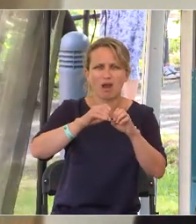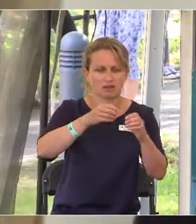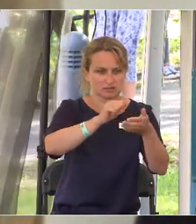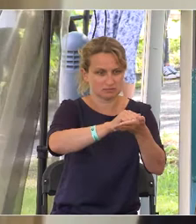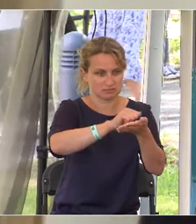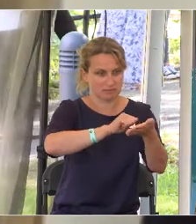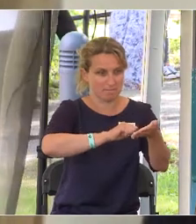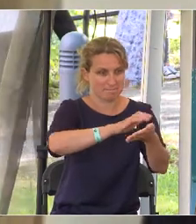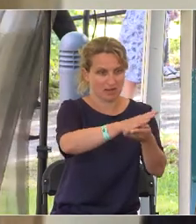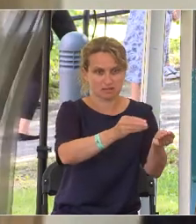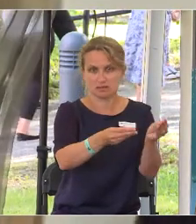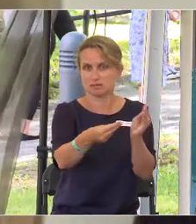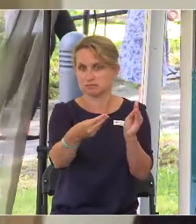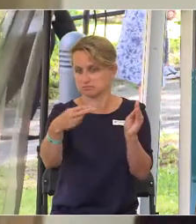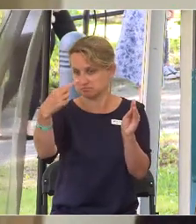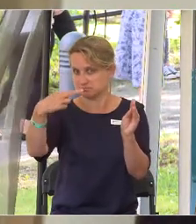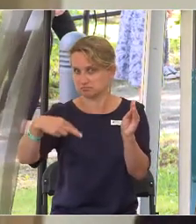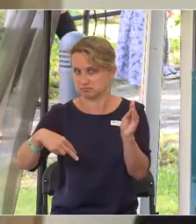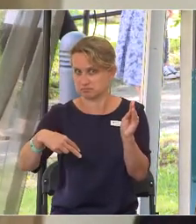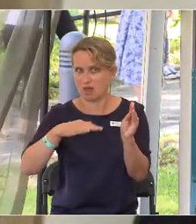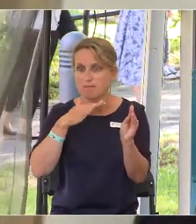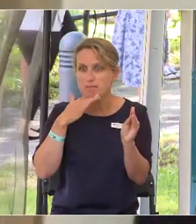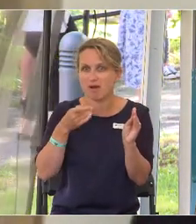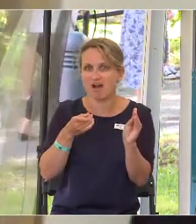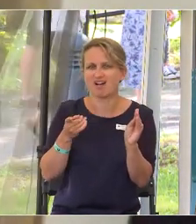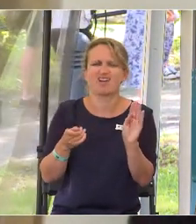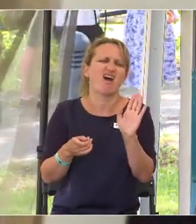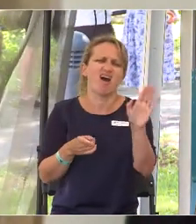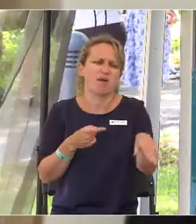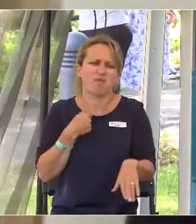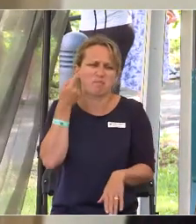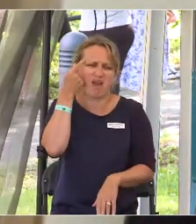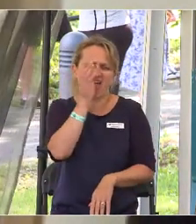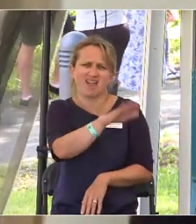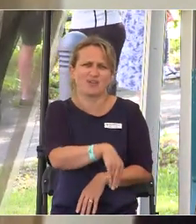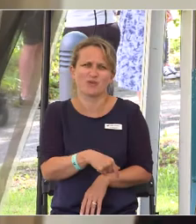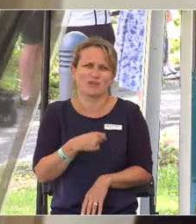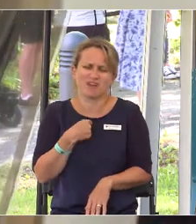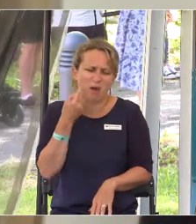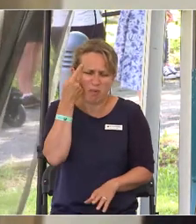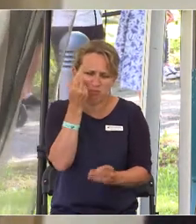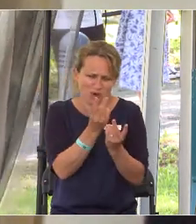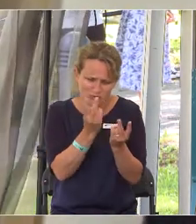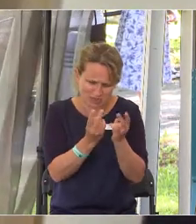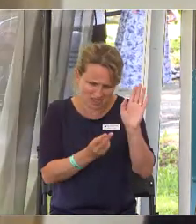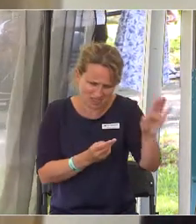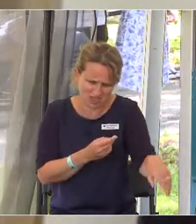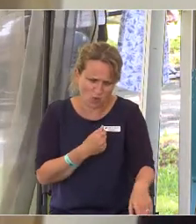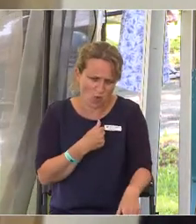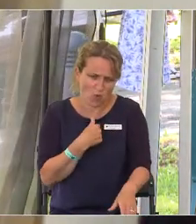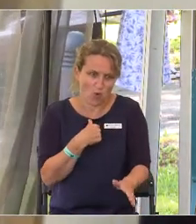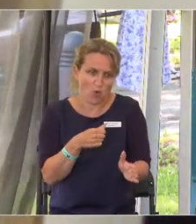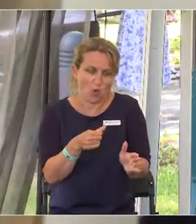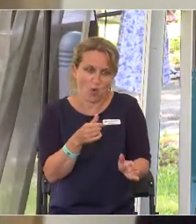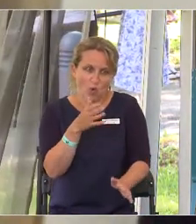Showed it to them, and many of them really like, but I didn't mean it that way, and I was a lot harsher, and